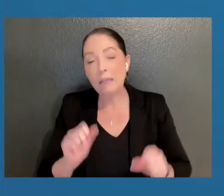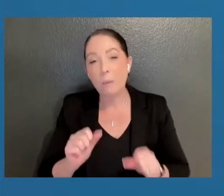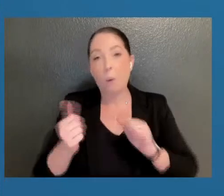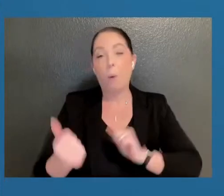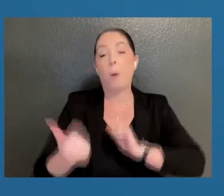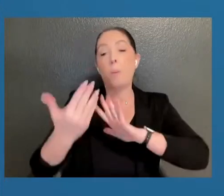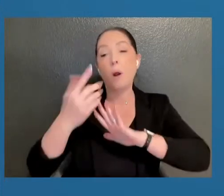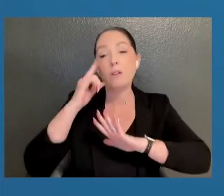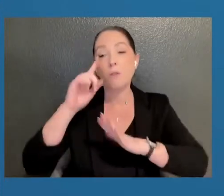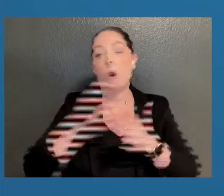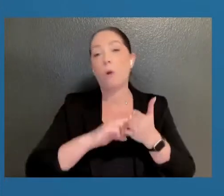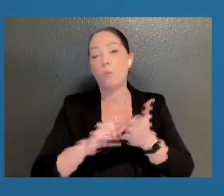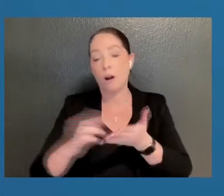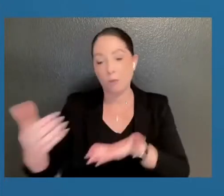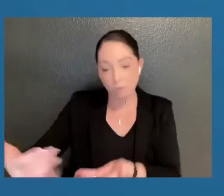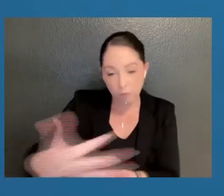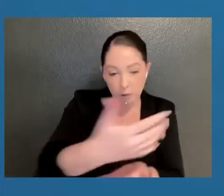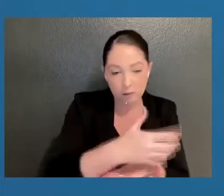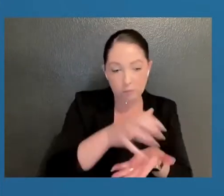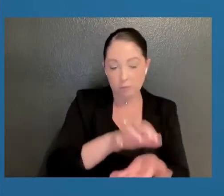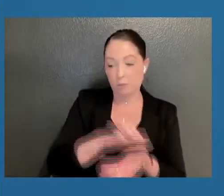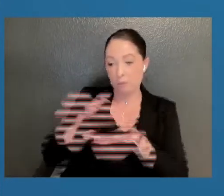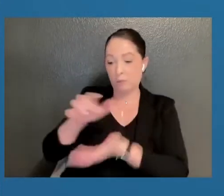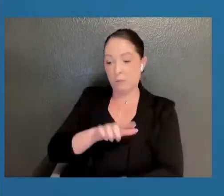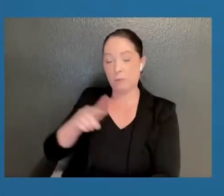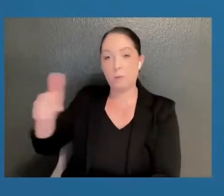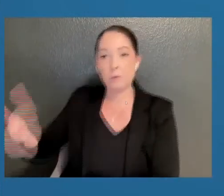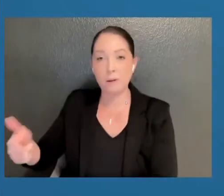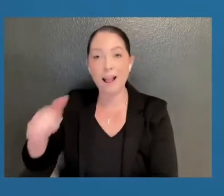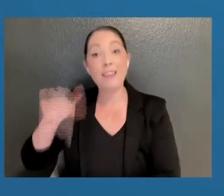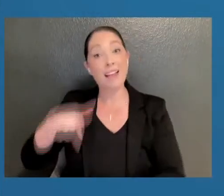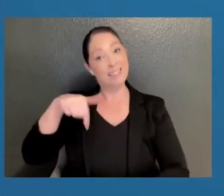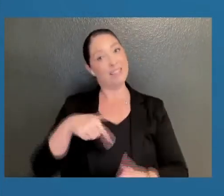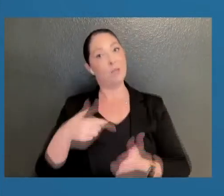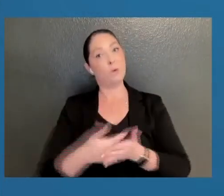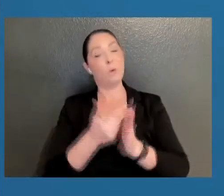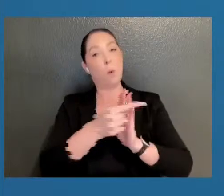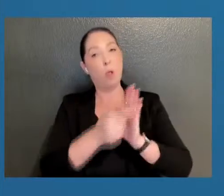then the turning of them over, and that's what this law does. It gives us a balanced approach, which the governor